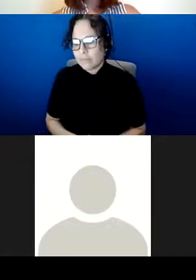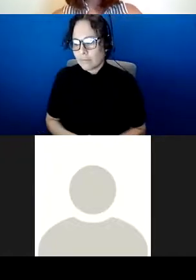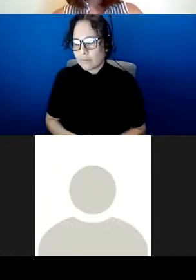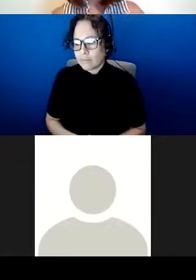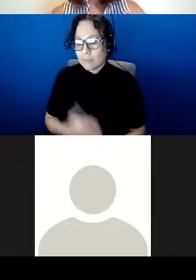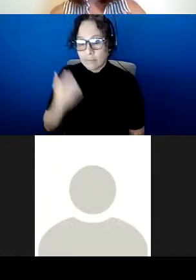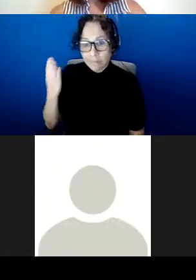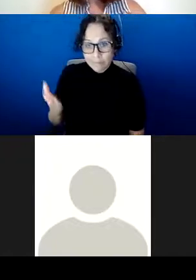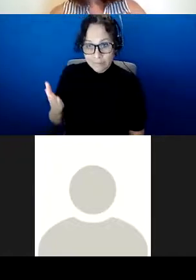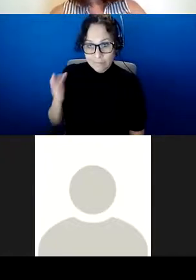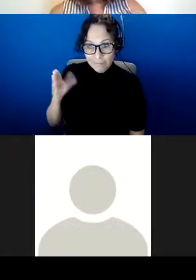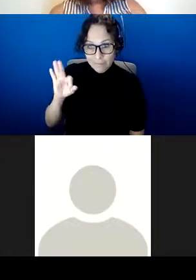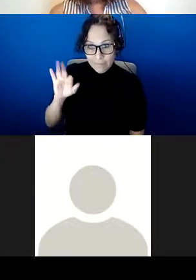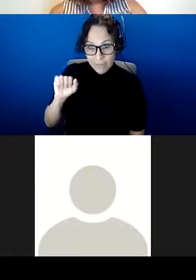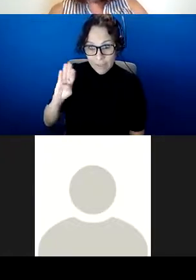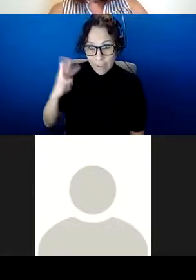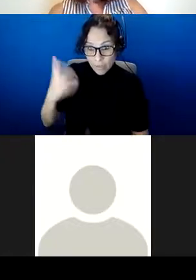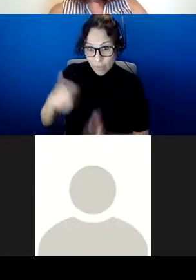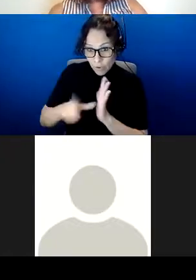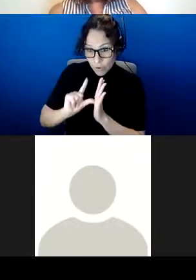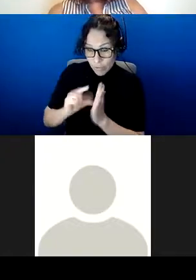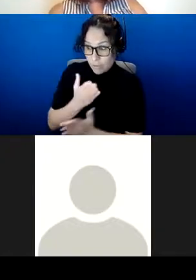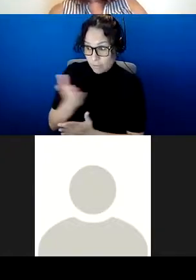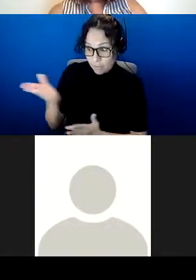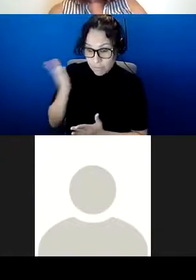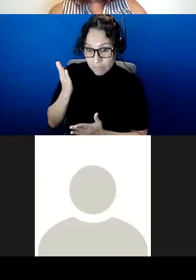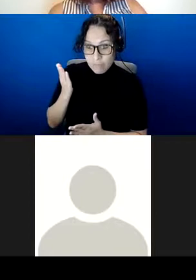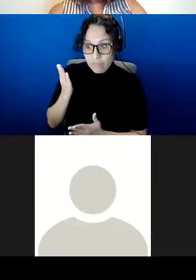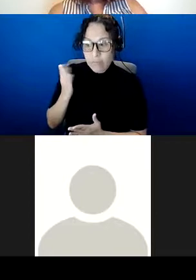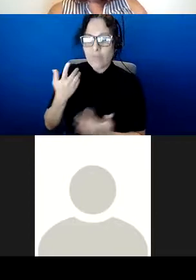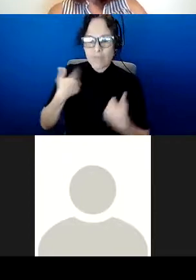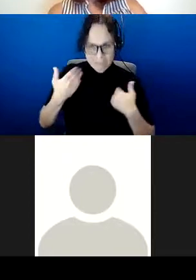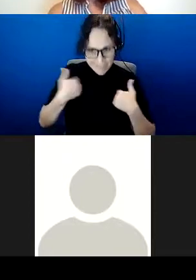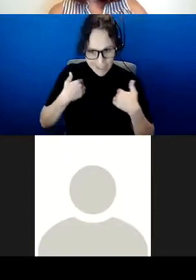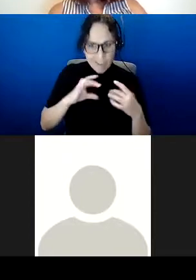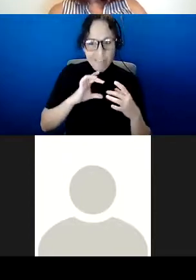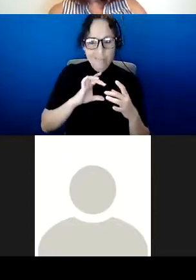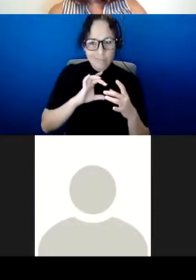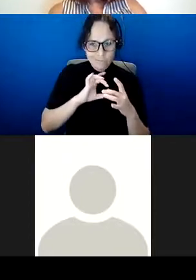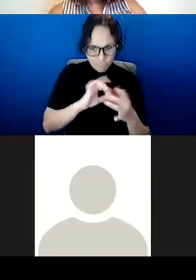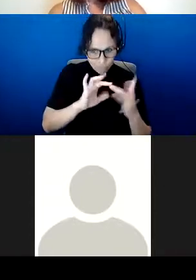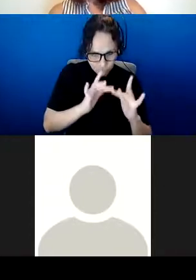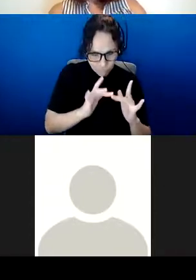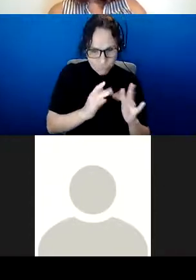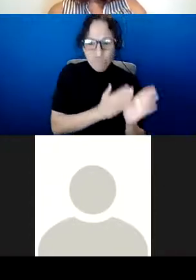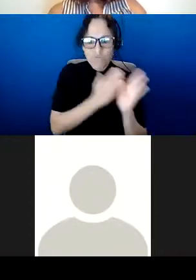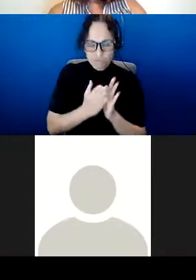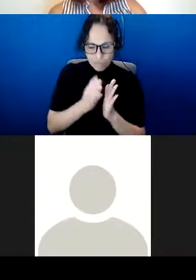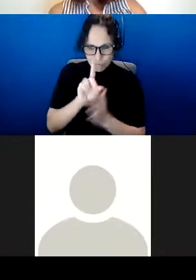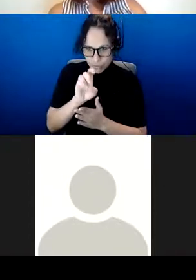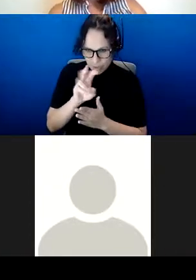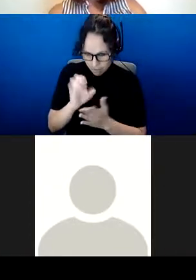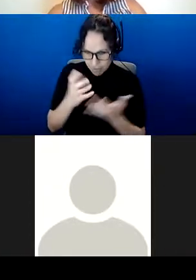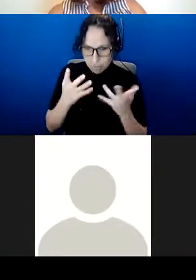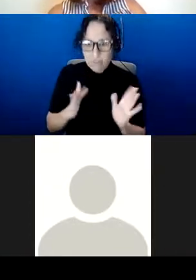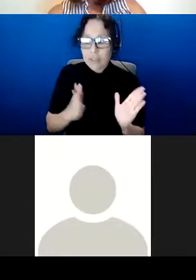Back to our Fab 4 review. We researched connection. We researched our device. Now we're going to